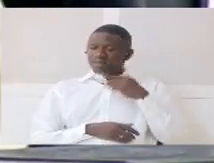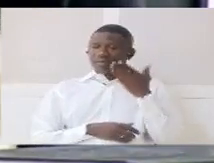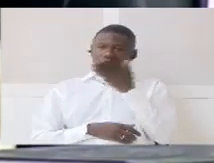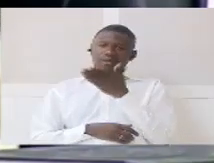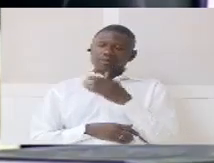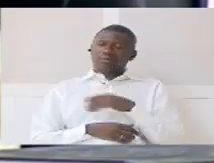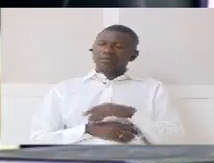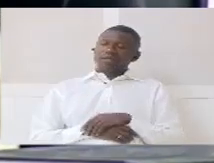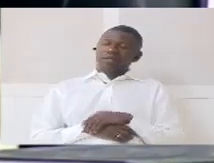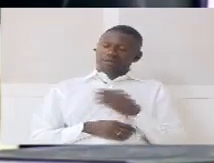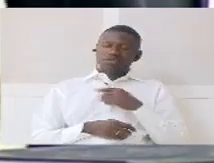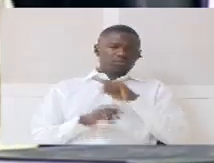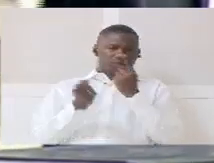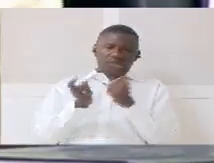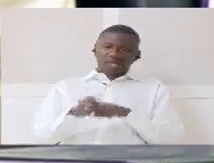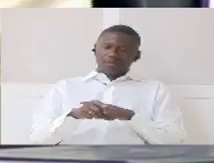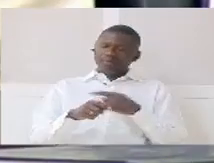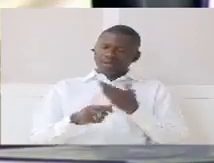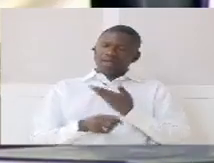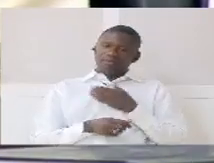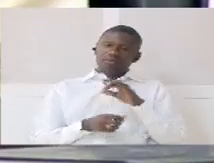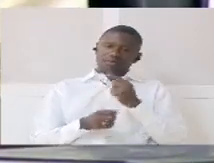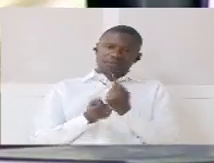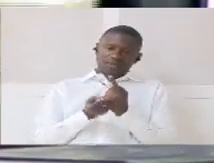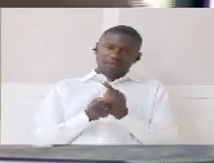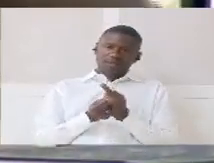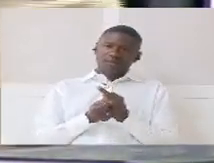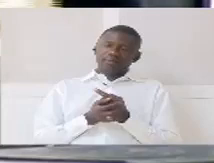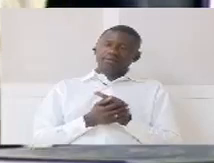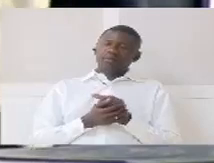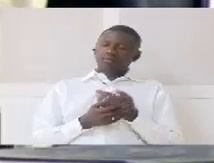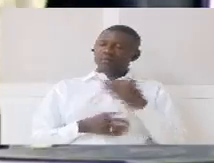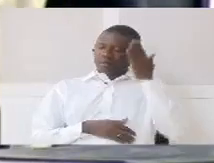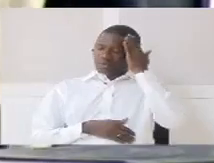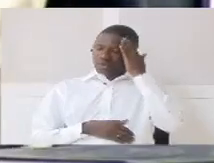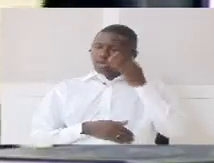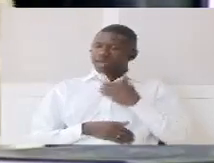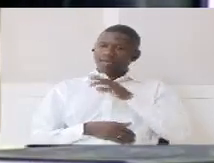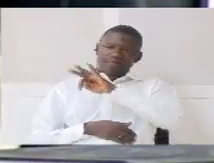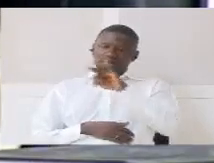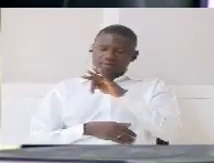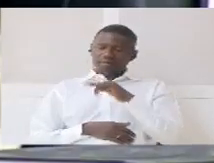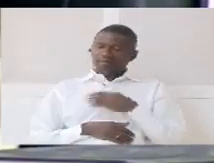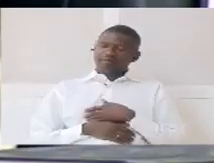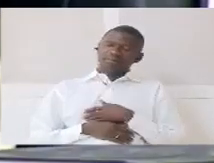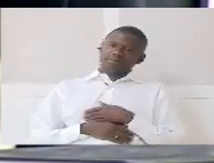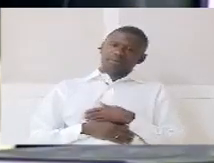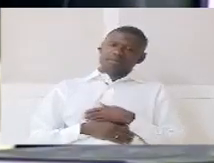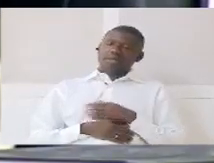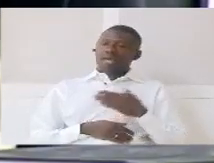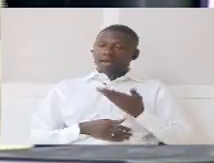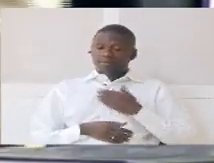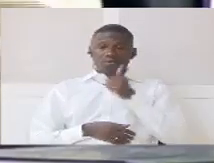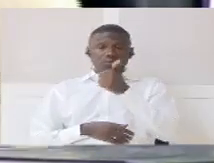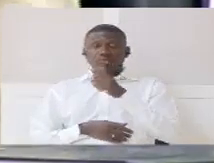in a short time, I'll get something. But I family Lesotho. I saw that I have a family. I am also. I have good friends. Together